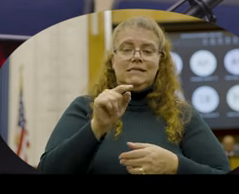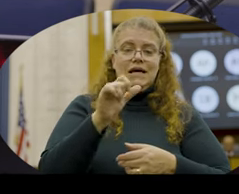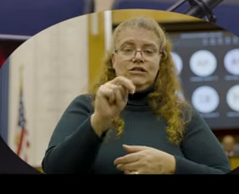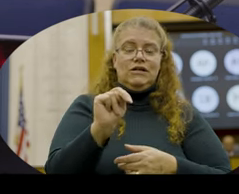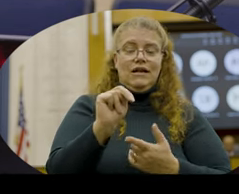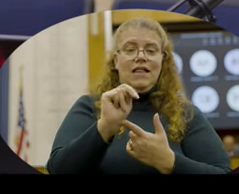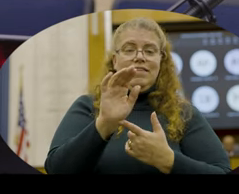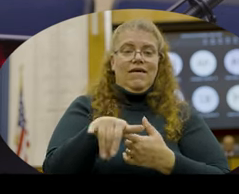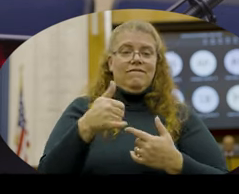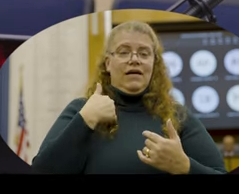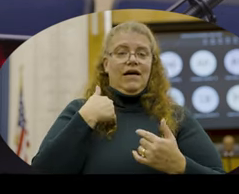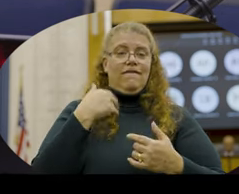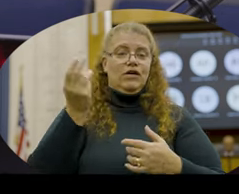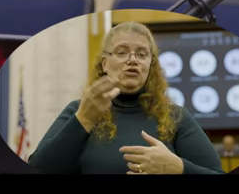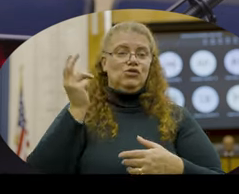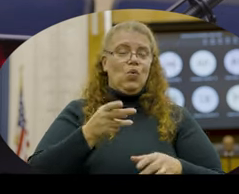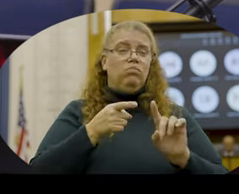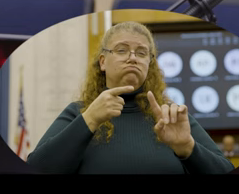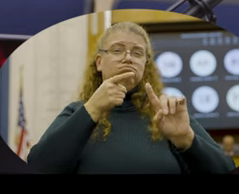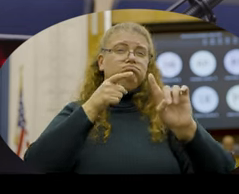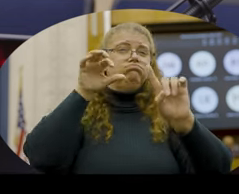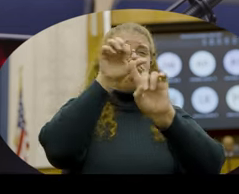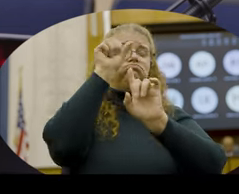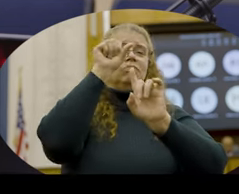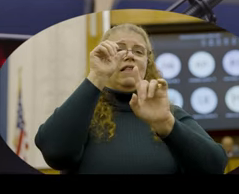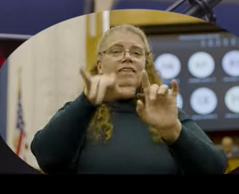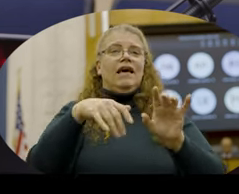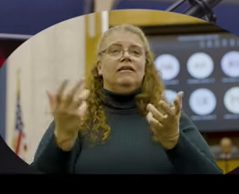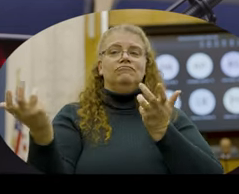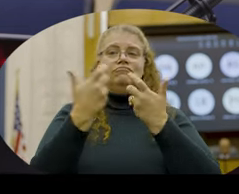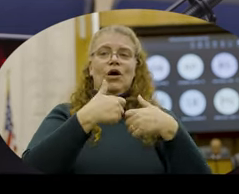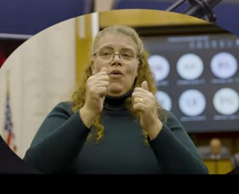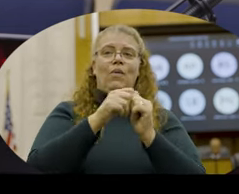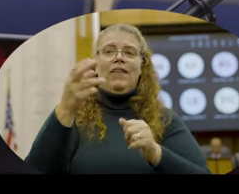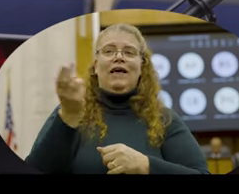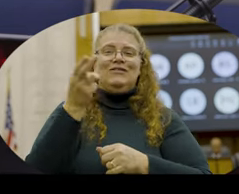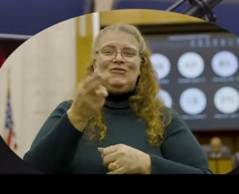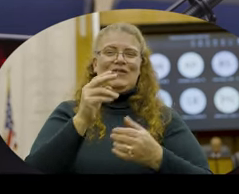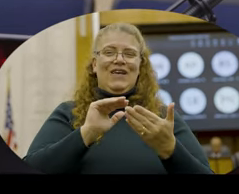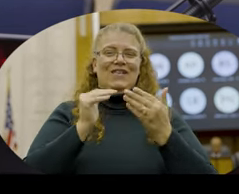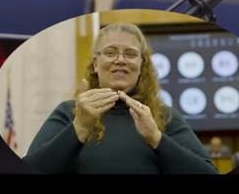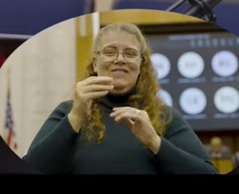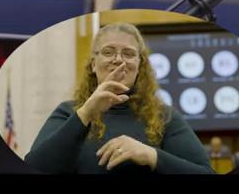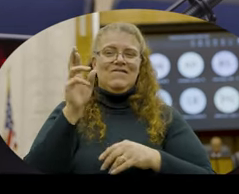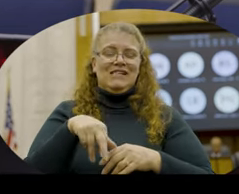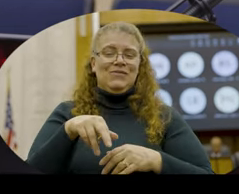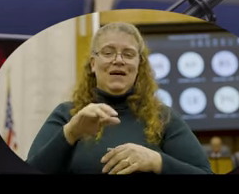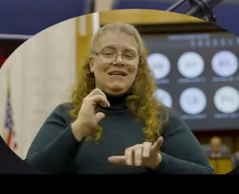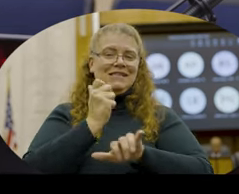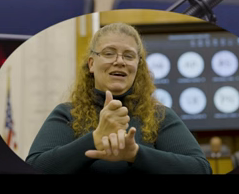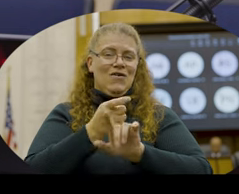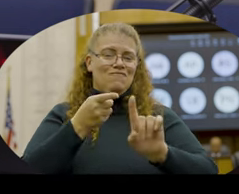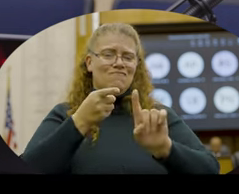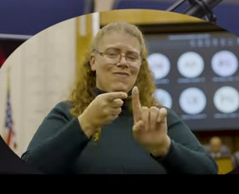quality and safety of our roads. This year, our proposed budget includes $21 million